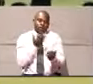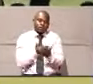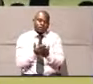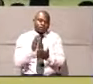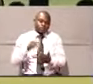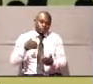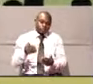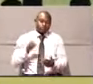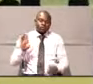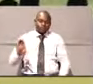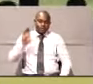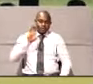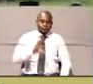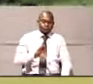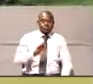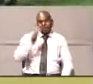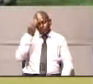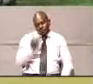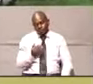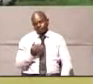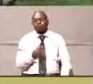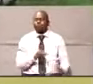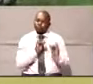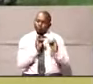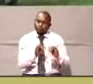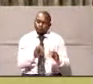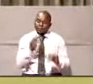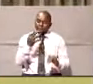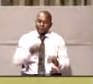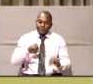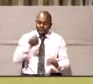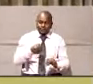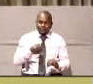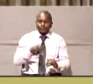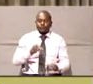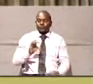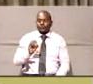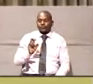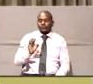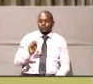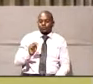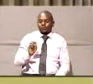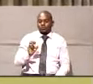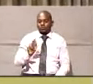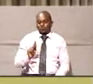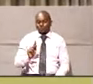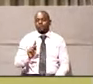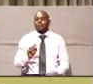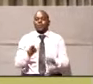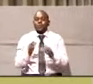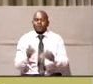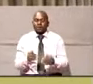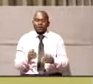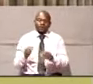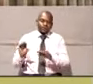next batch of money because we are still with you for the next 5 years. Onek also appealed to Response to